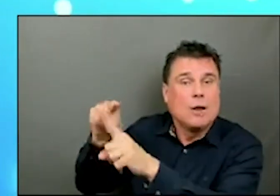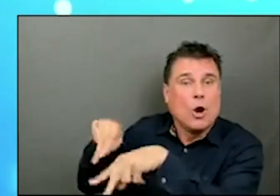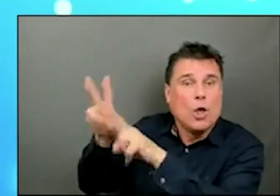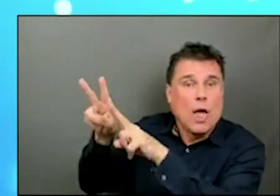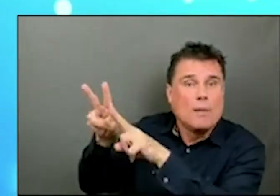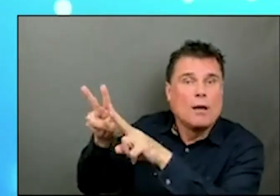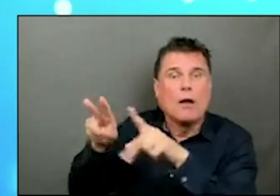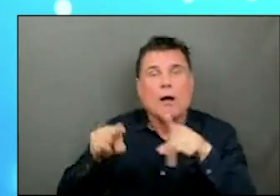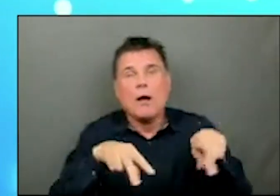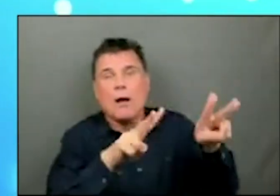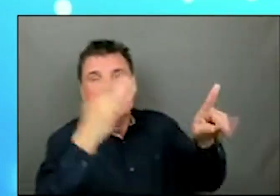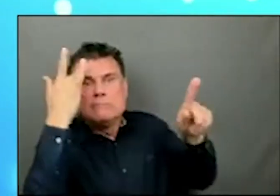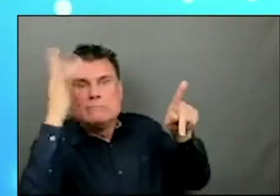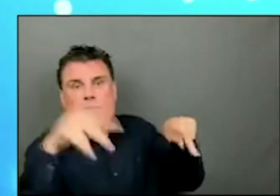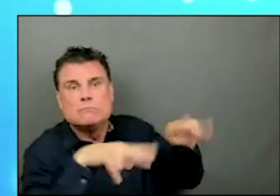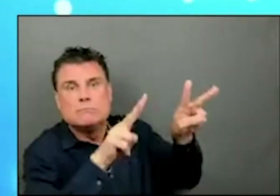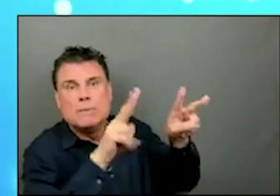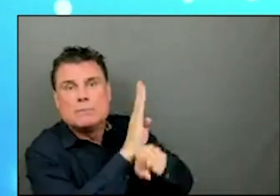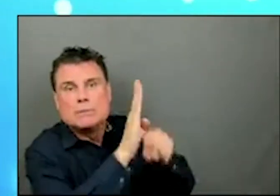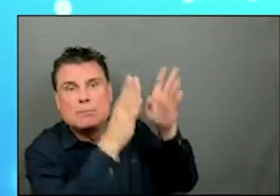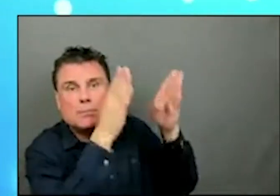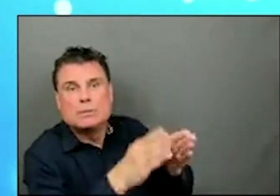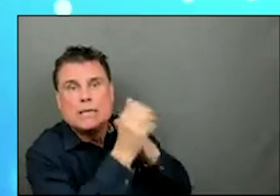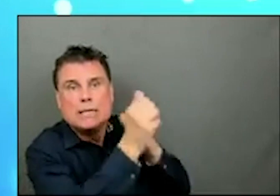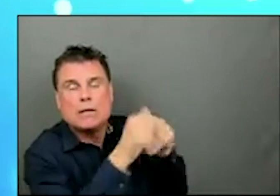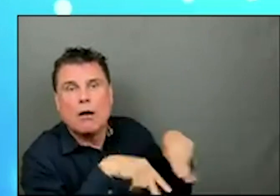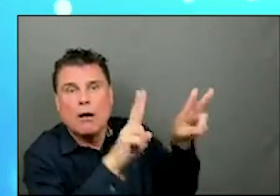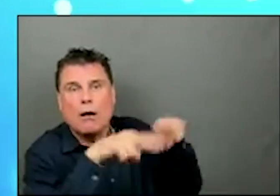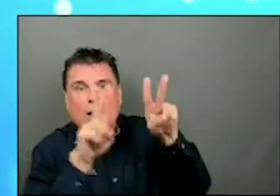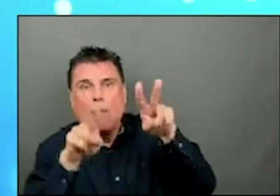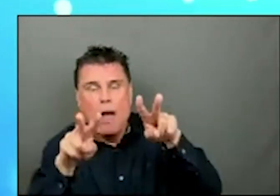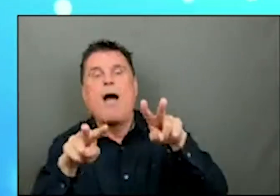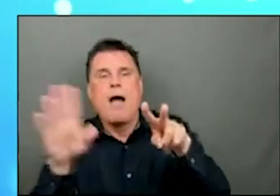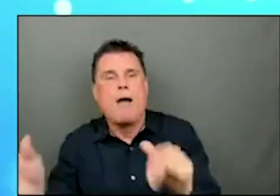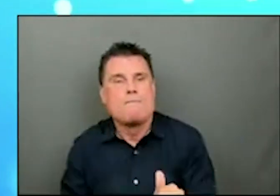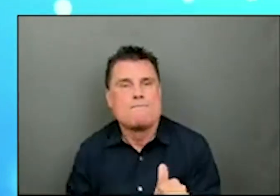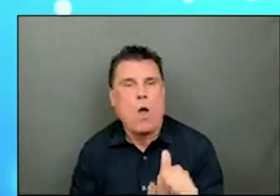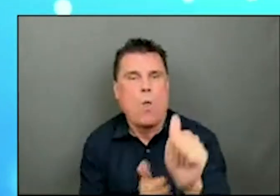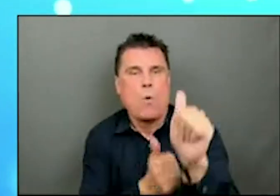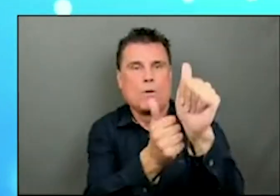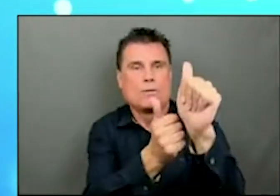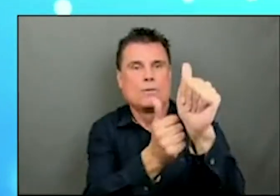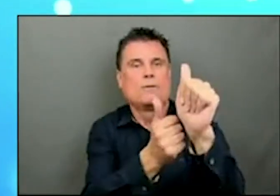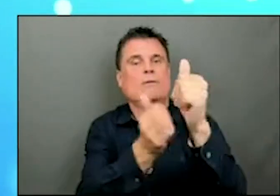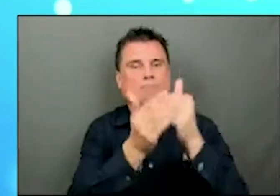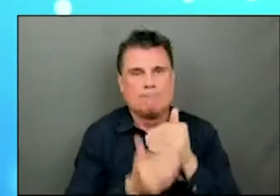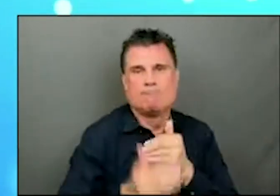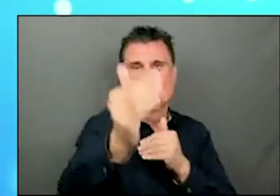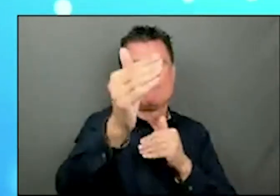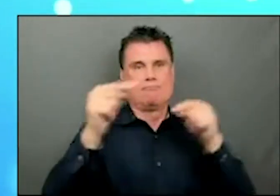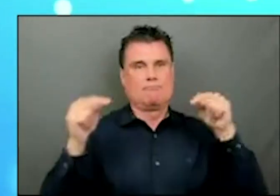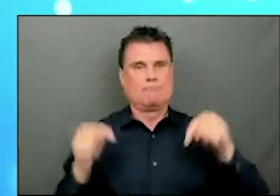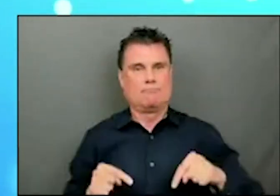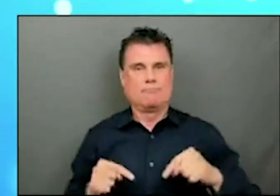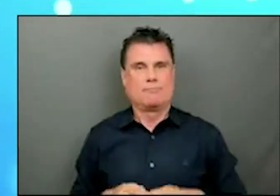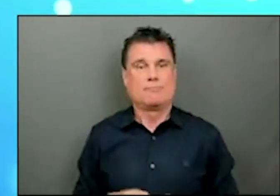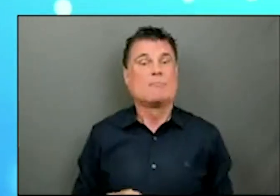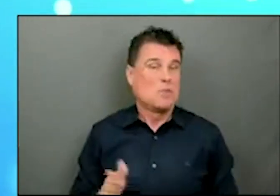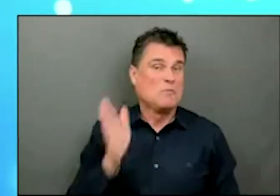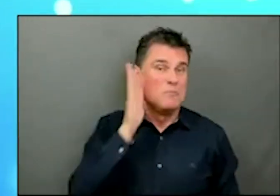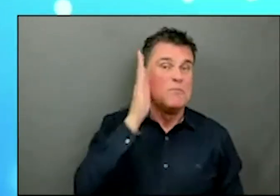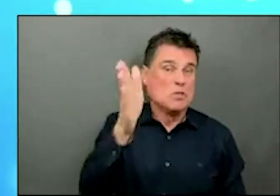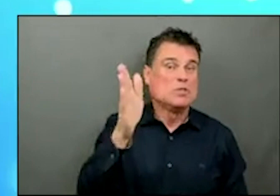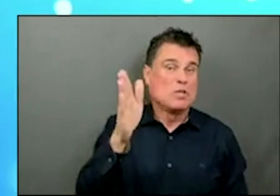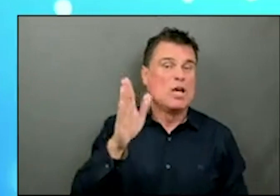Crystal Smith, making a difference through the companies and the products that they develop. Looking ahead, I believe InBC will be an important